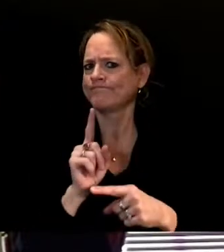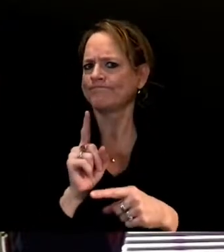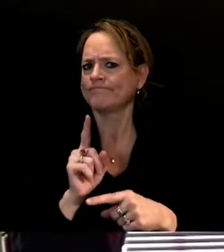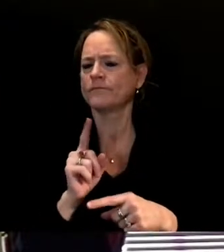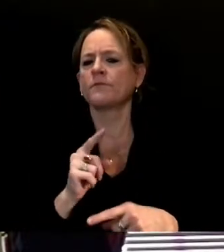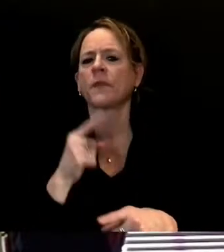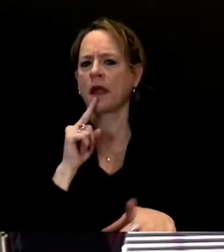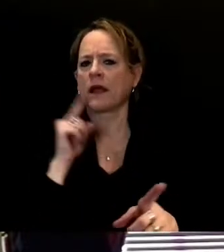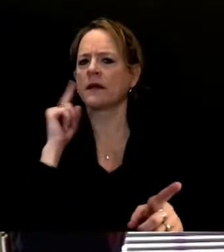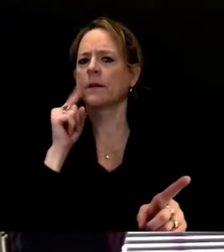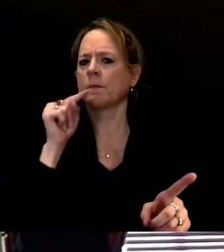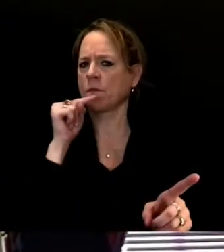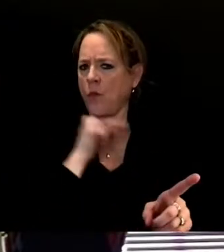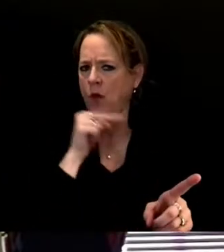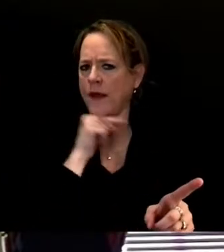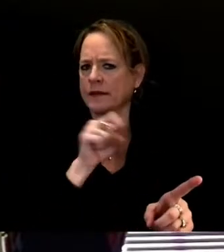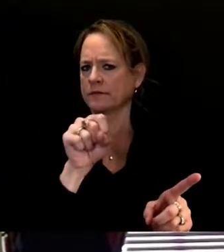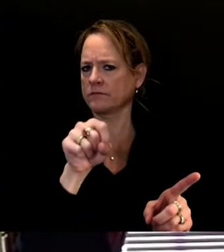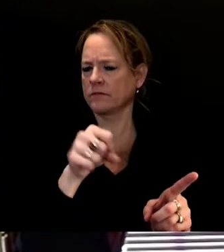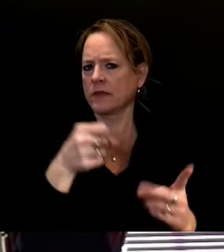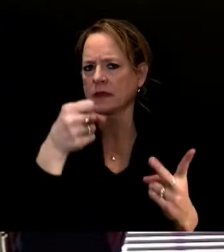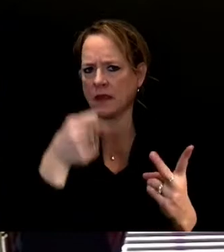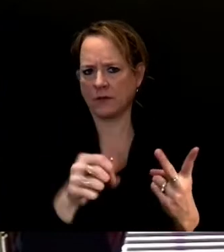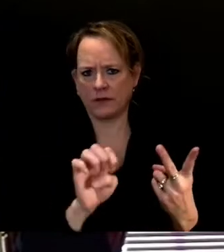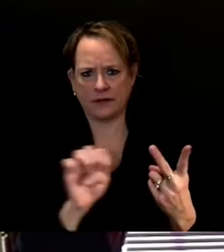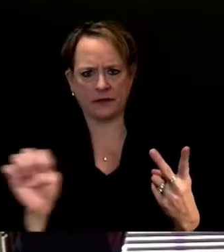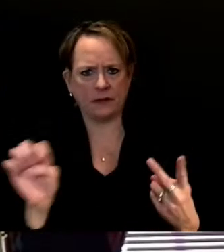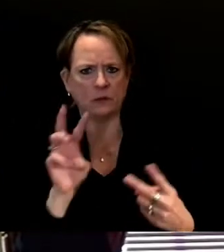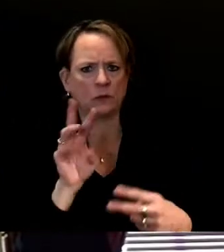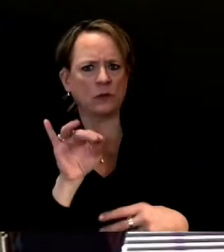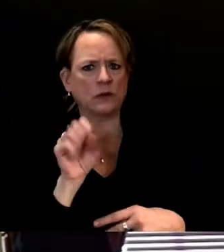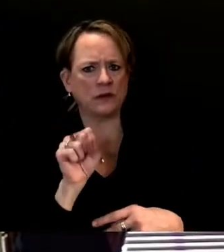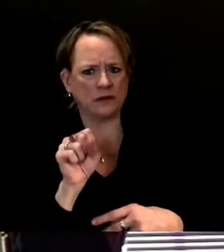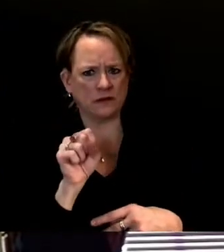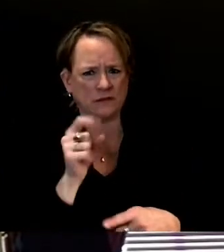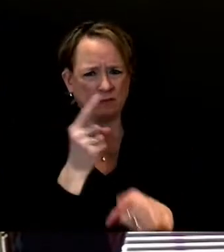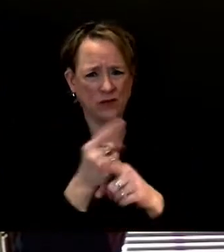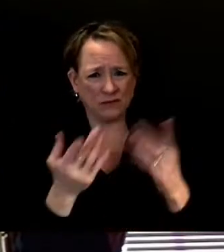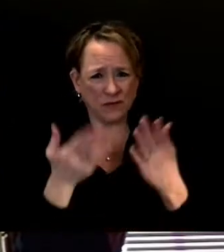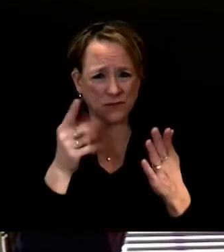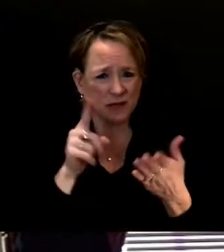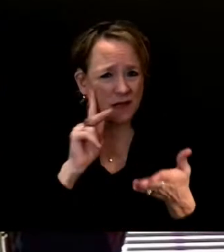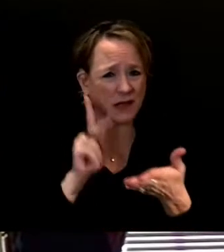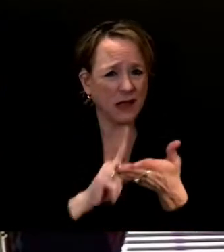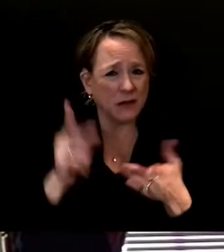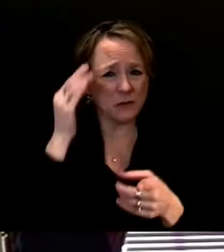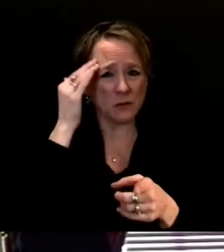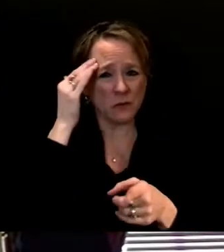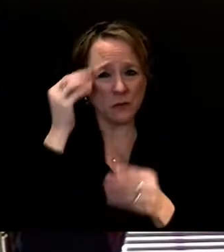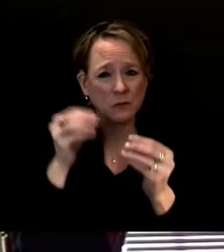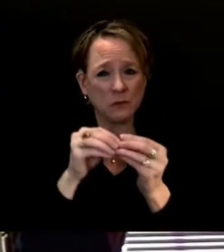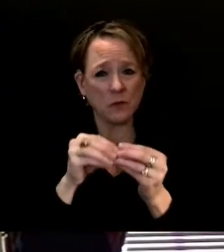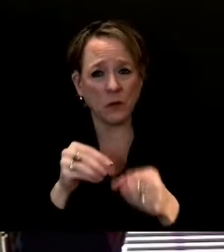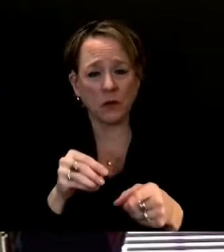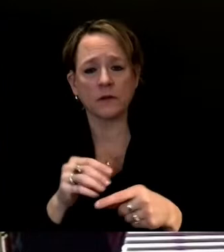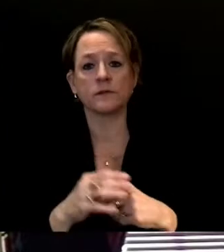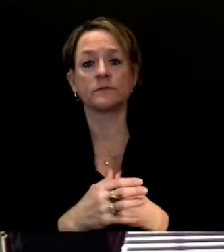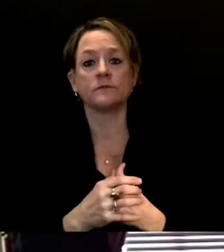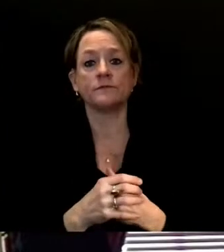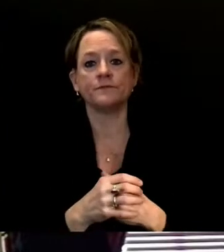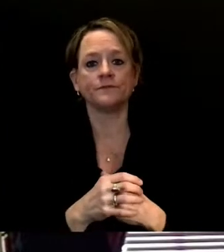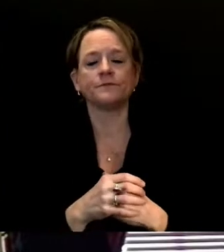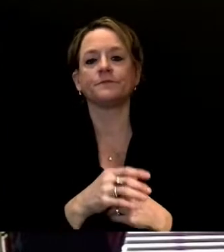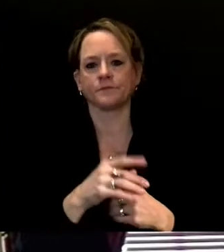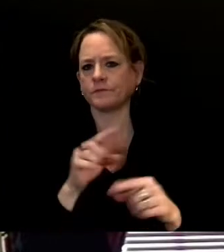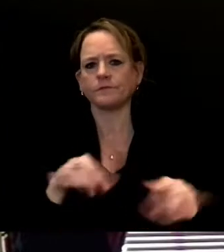has an answer for that, but I know it's important that we reach the entire state of Wisconsin at some point in